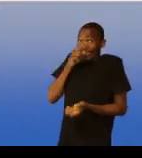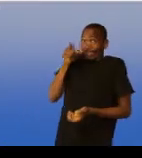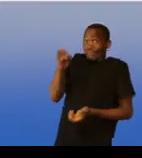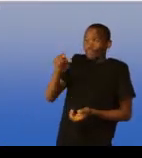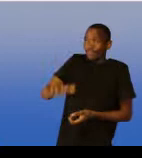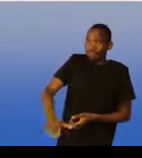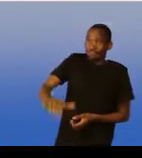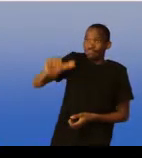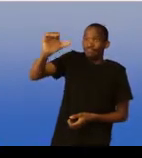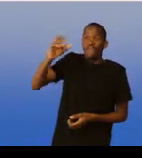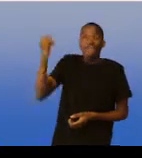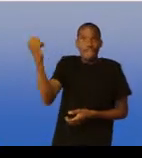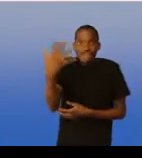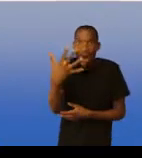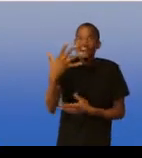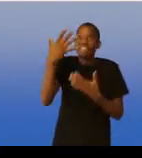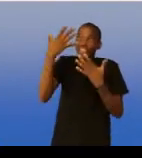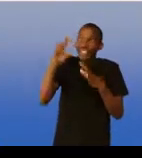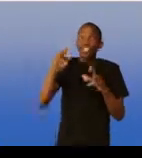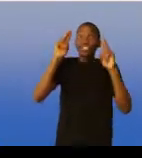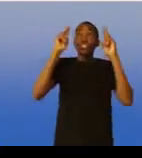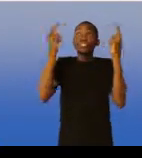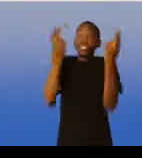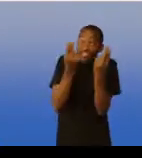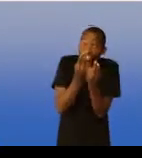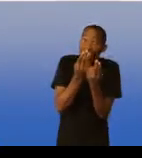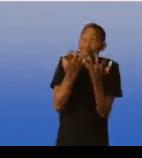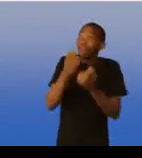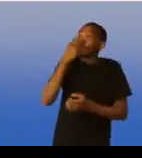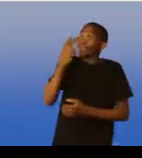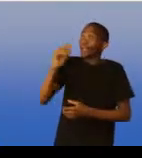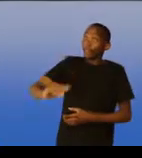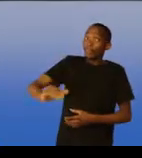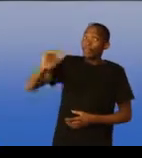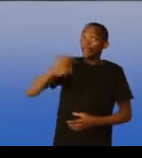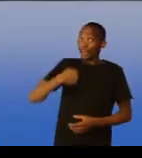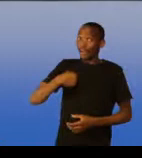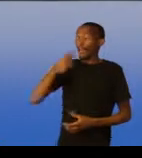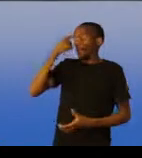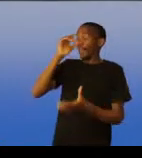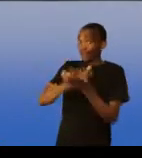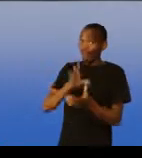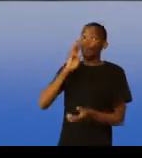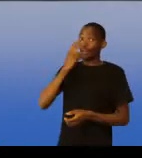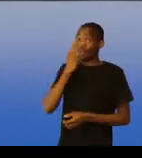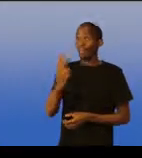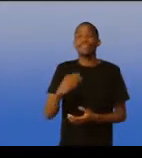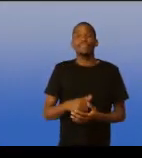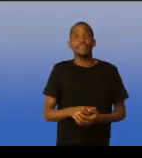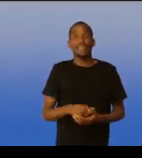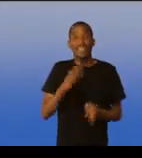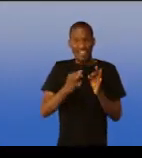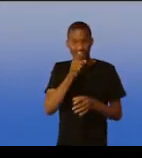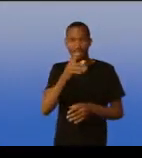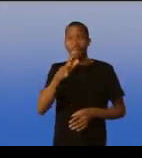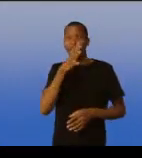5. And to the university, we want to see her. And we believe we will. If you are a mother with HIV,